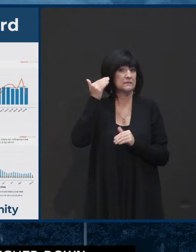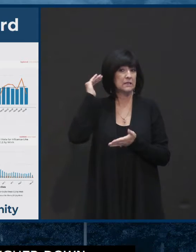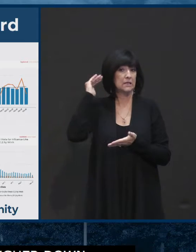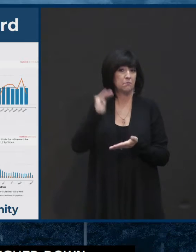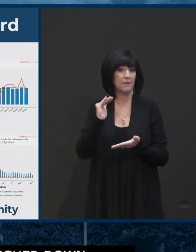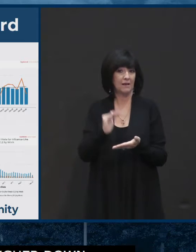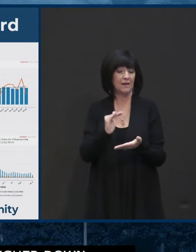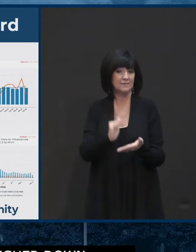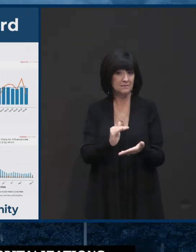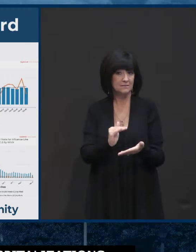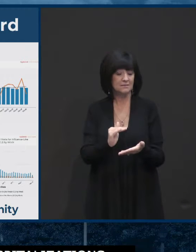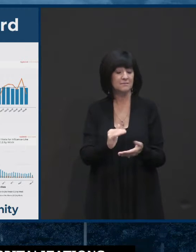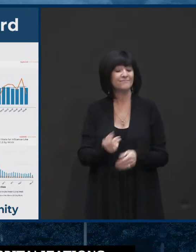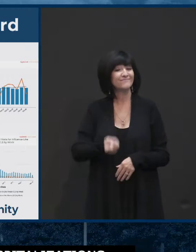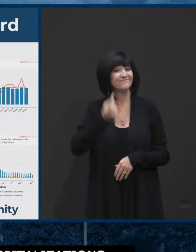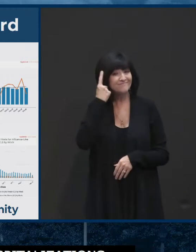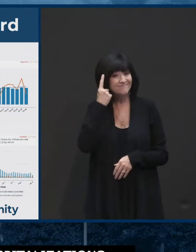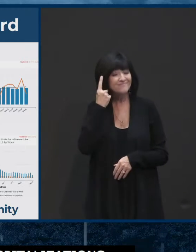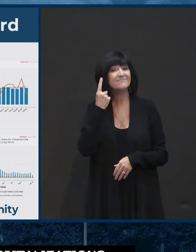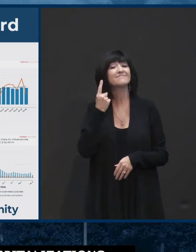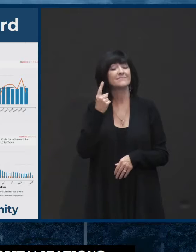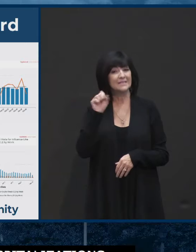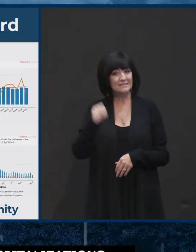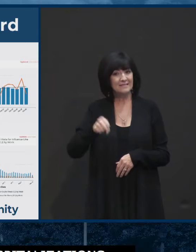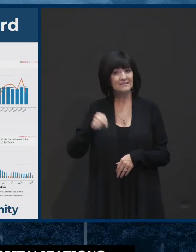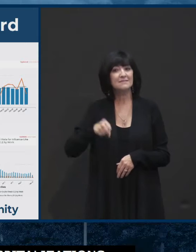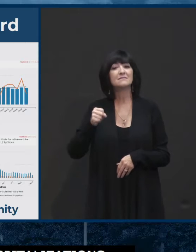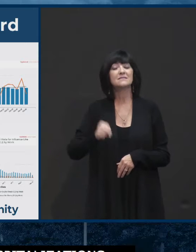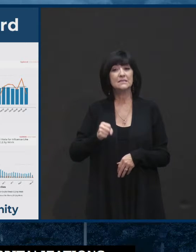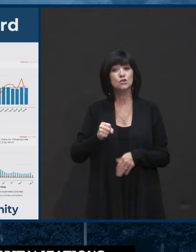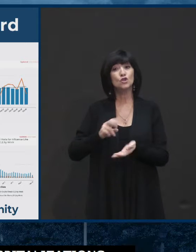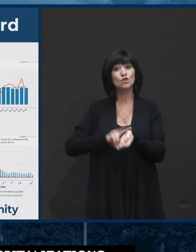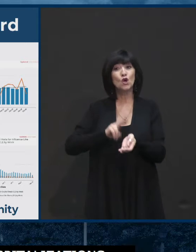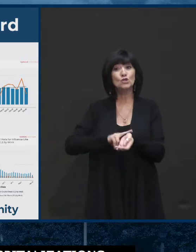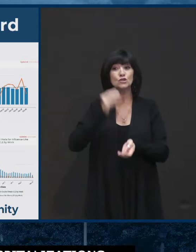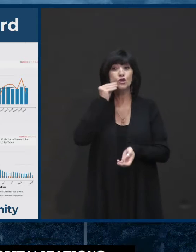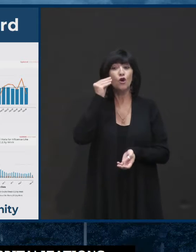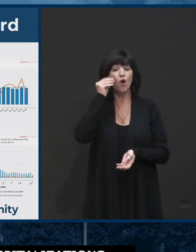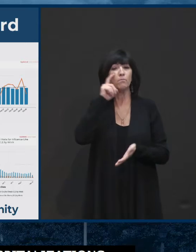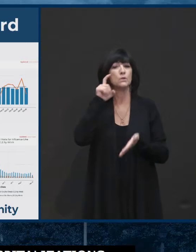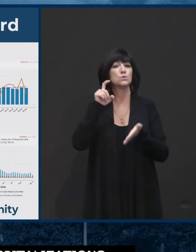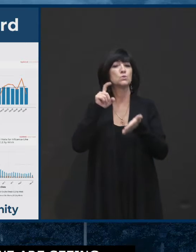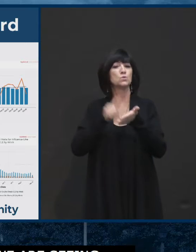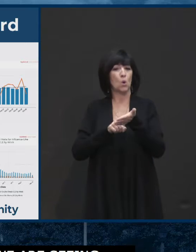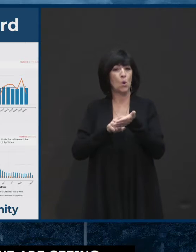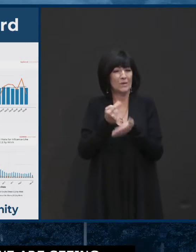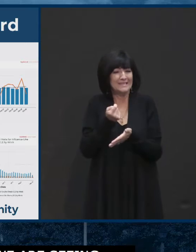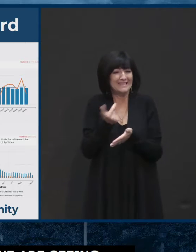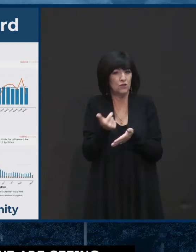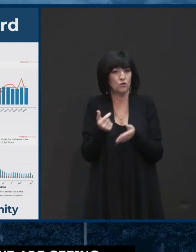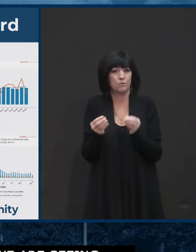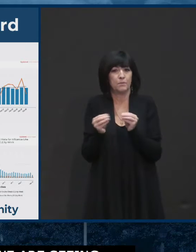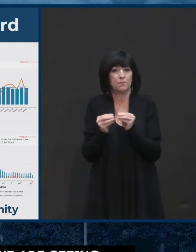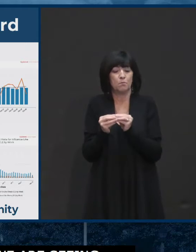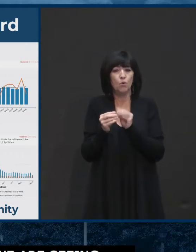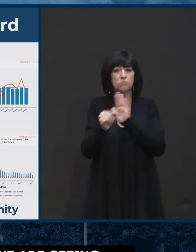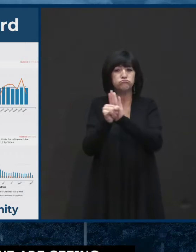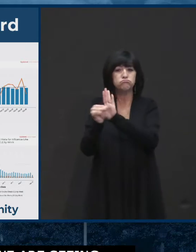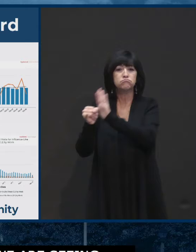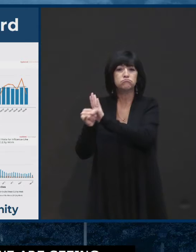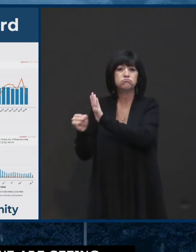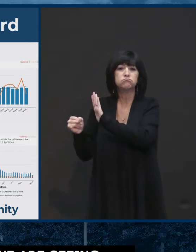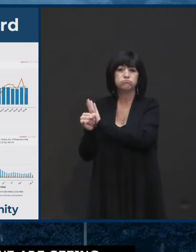again. Dr. Rattay will talk a little bit about that, which might drive these hospitalization numbers